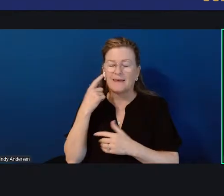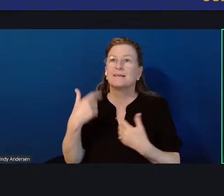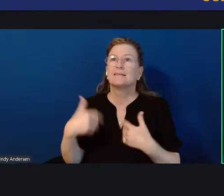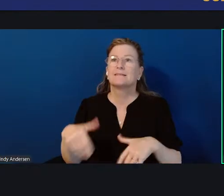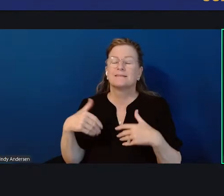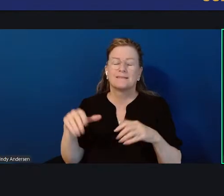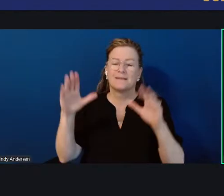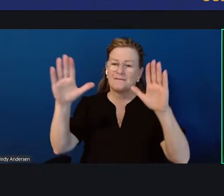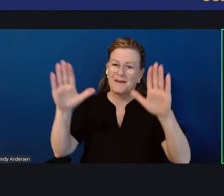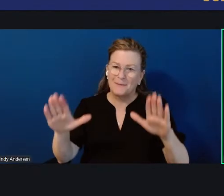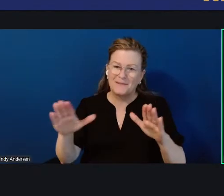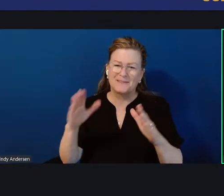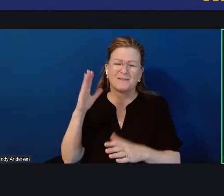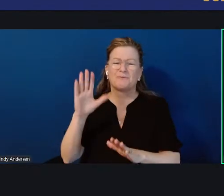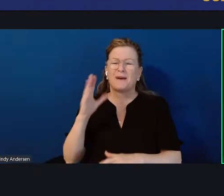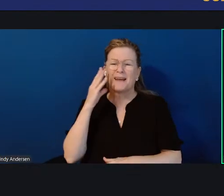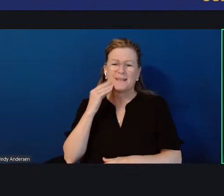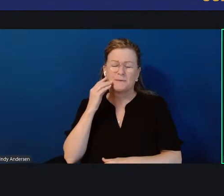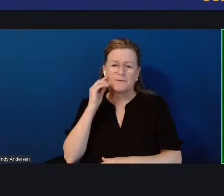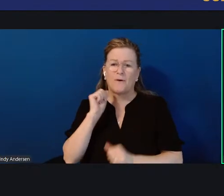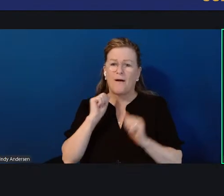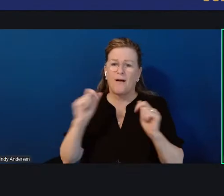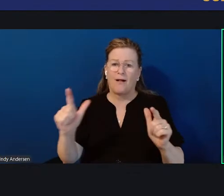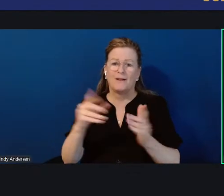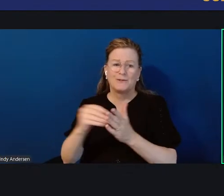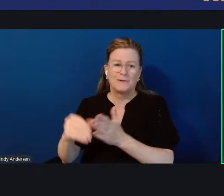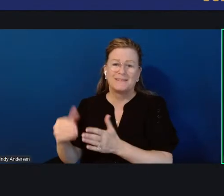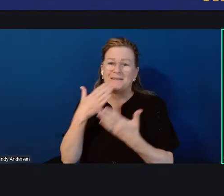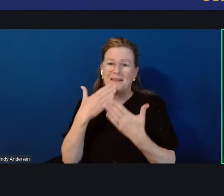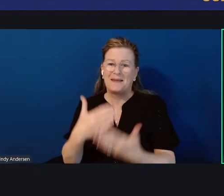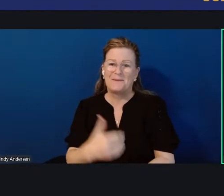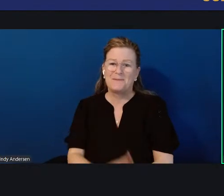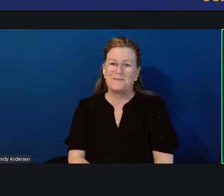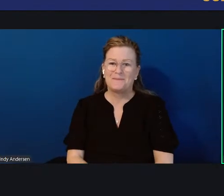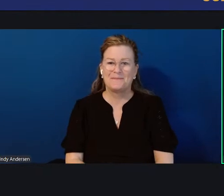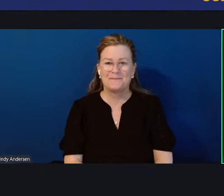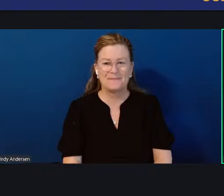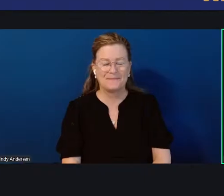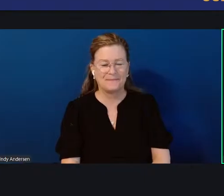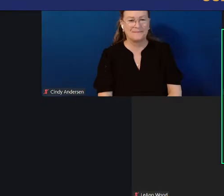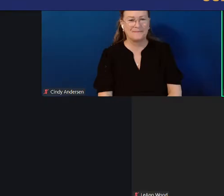fabulous. It's a great experience for all students. Thank you.